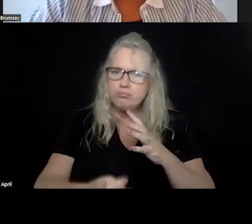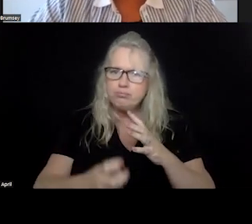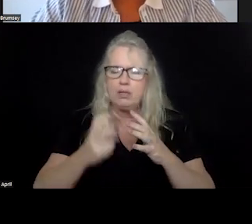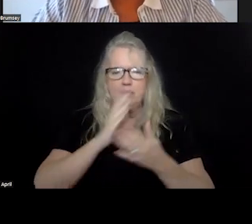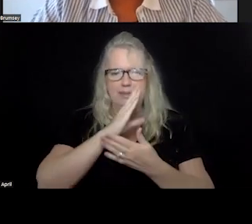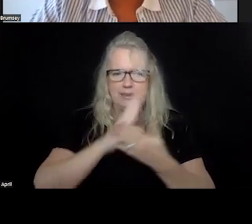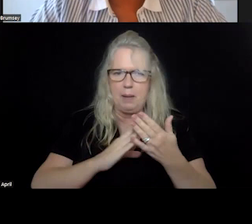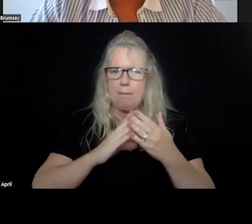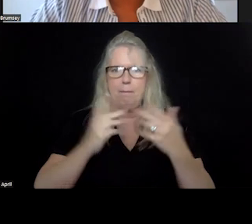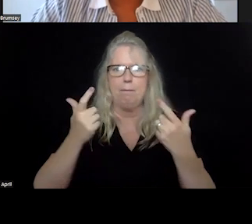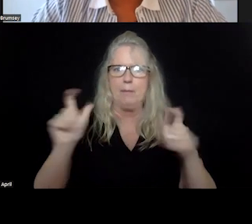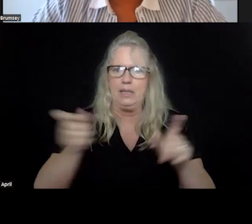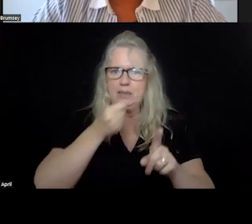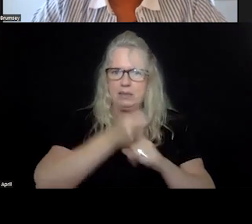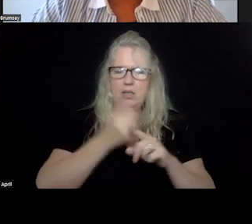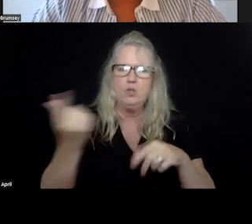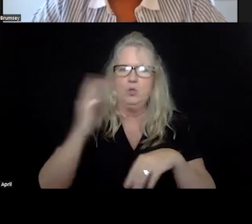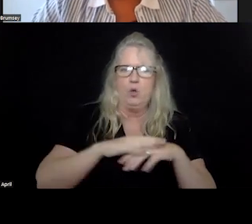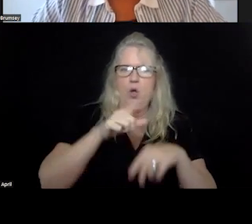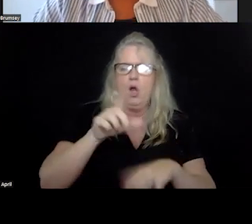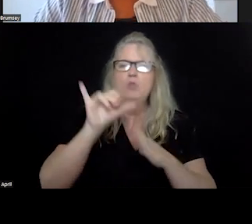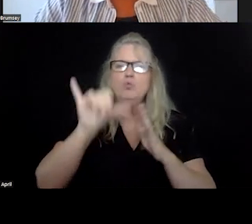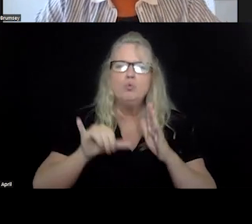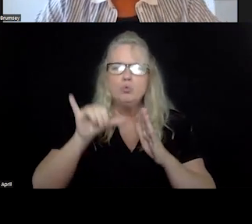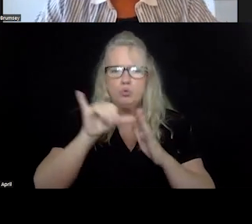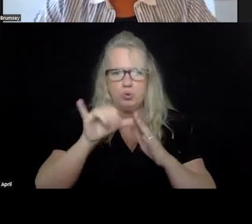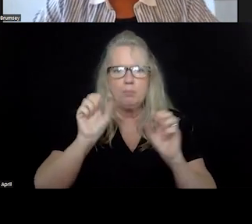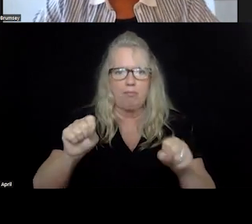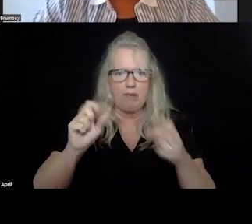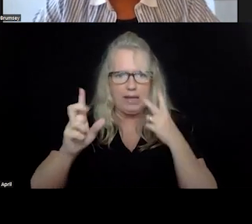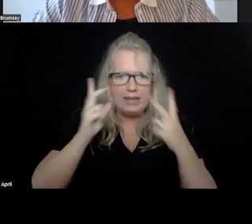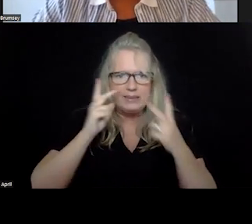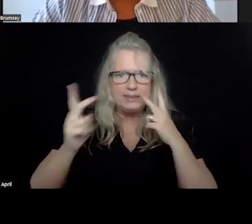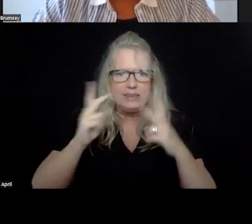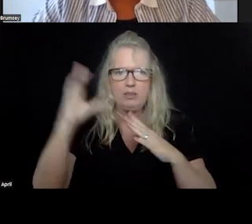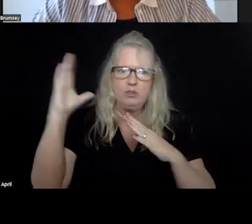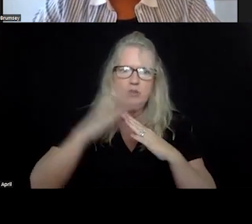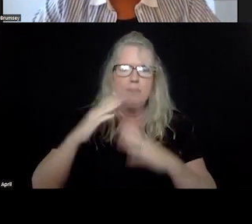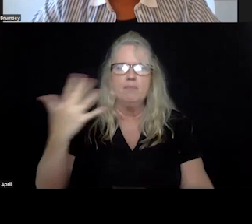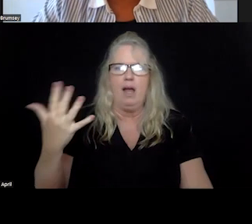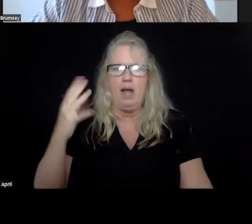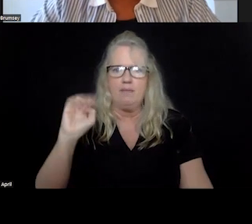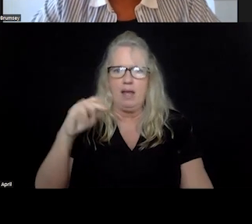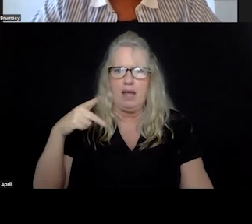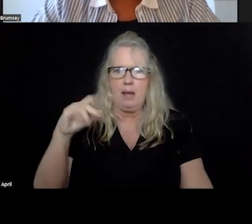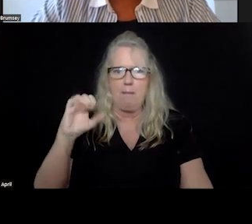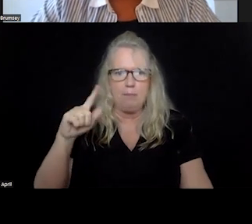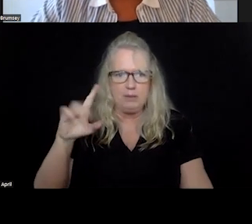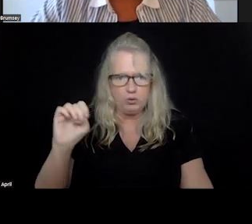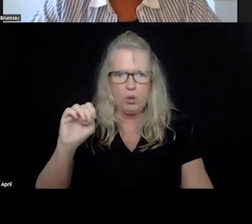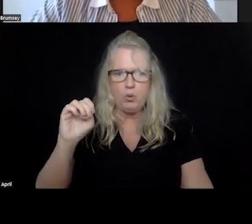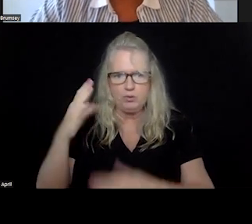of the biggest hits, you can go on the YouTube channel and see some of the top 5 episodes right now in terms of